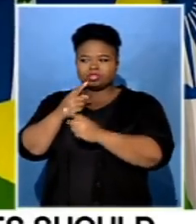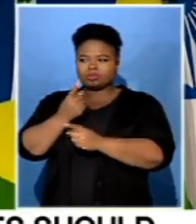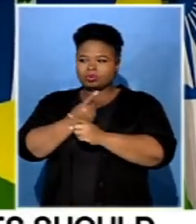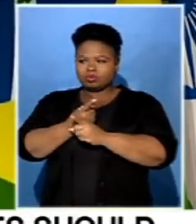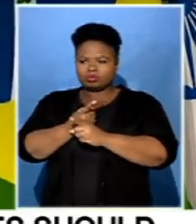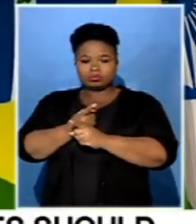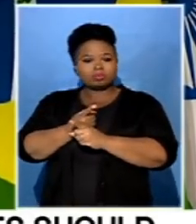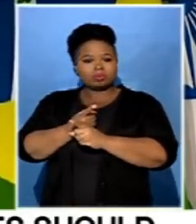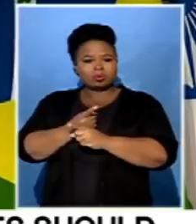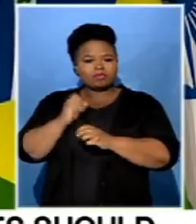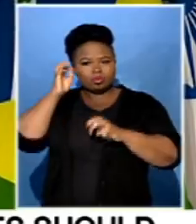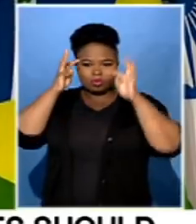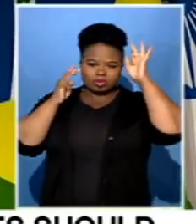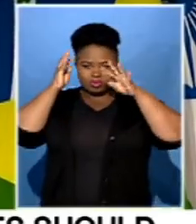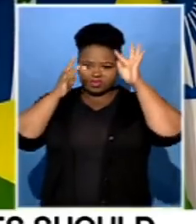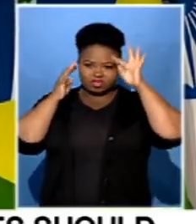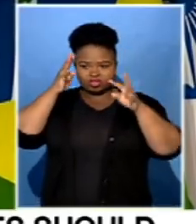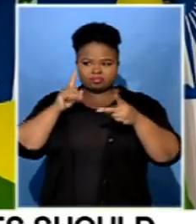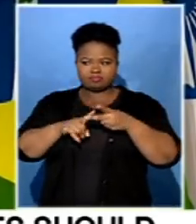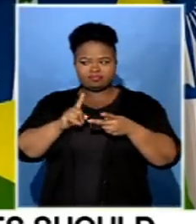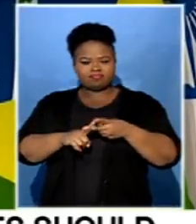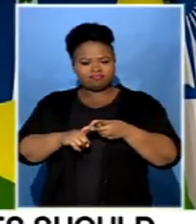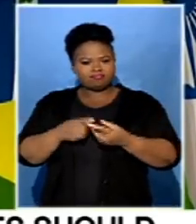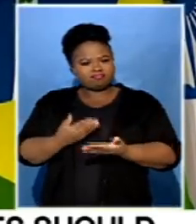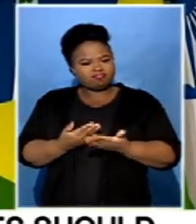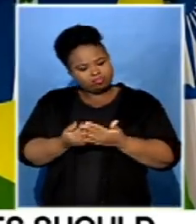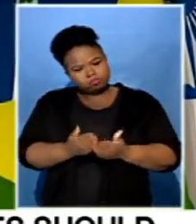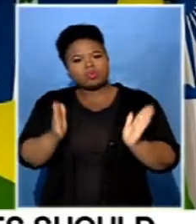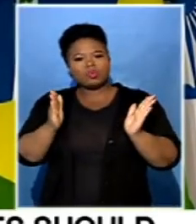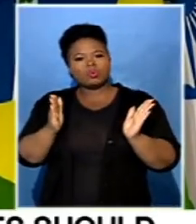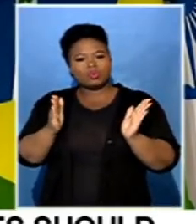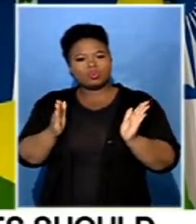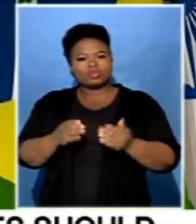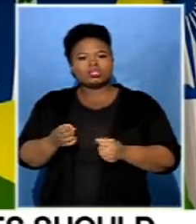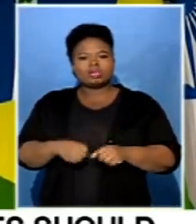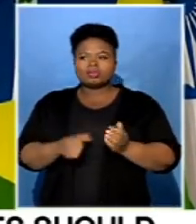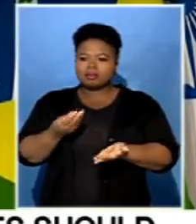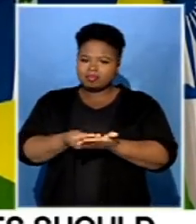unlock innovation potential and energize the market.